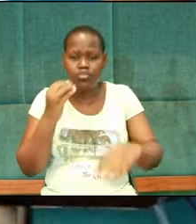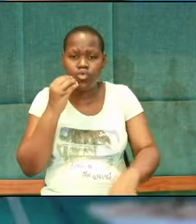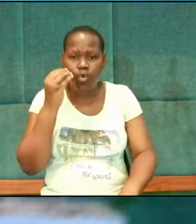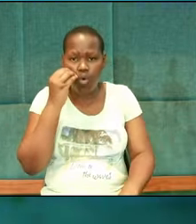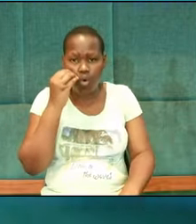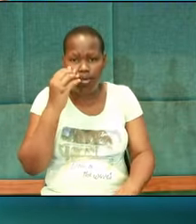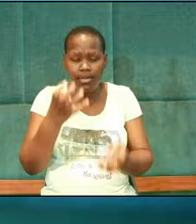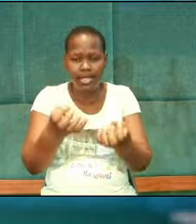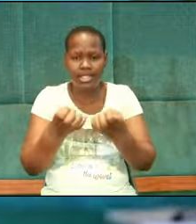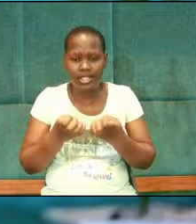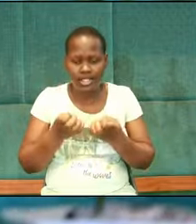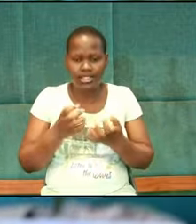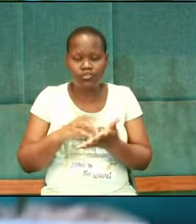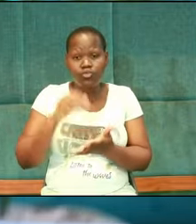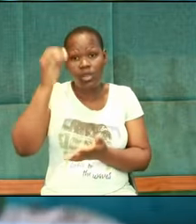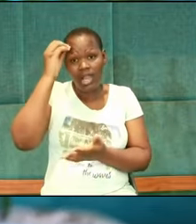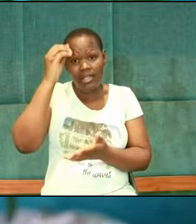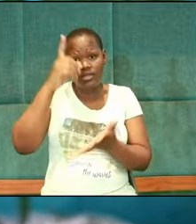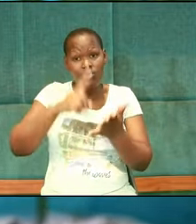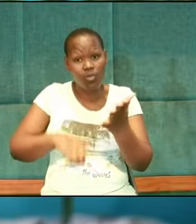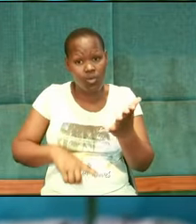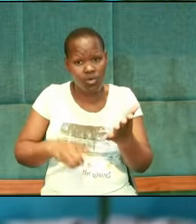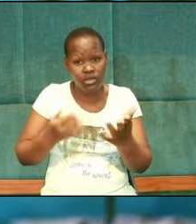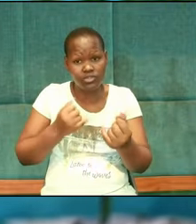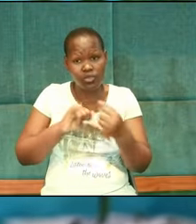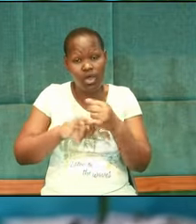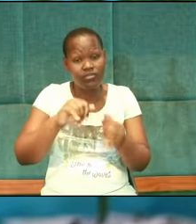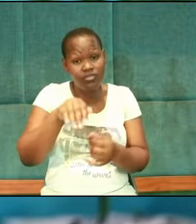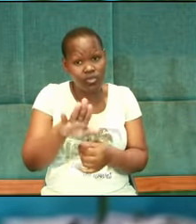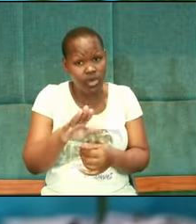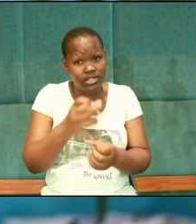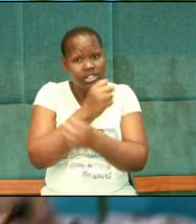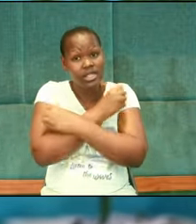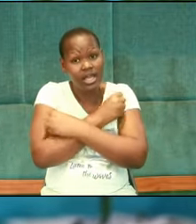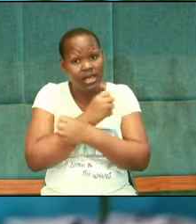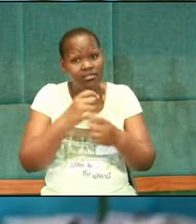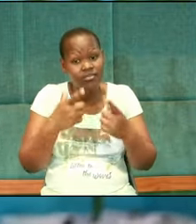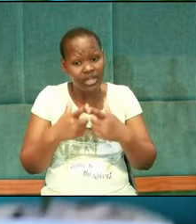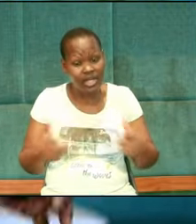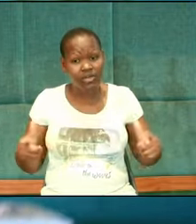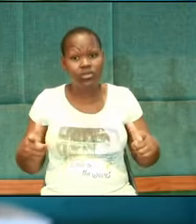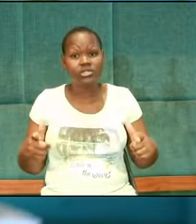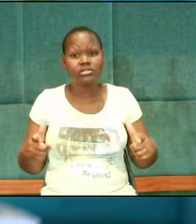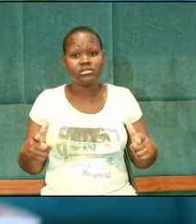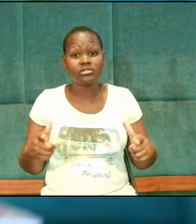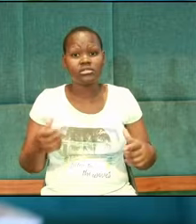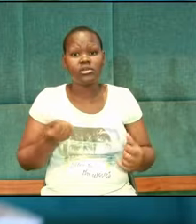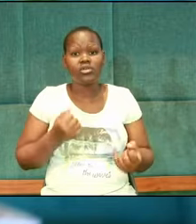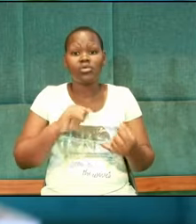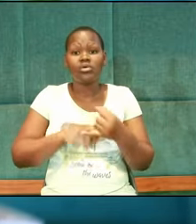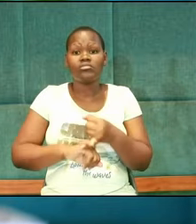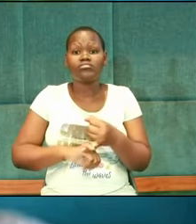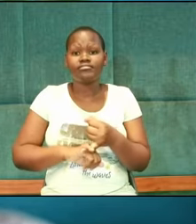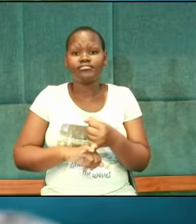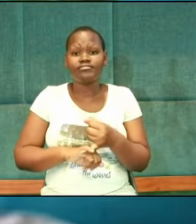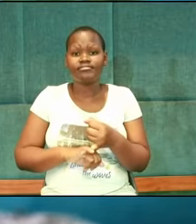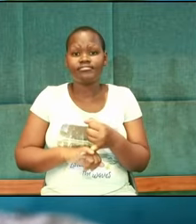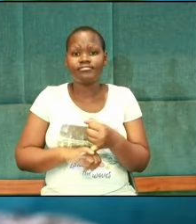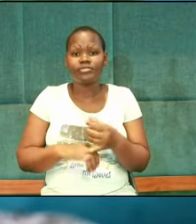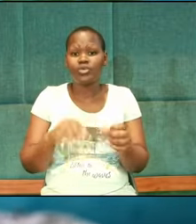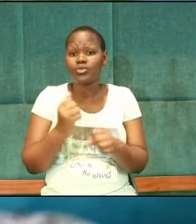What is your wife's love language? Some of you, your wife, Gary Chapman, simple books. You know what I'm going to do? I'm going to